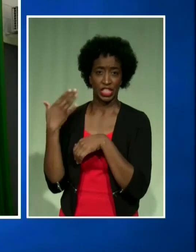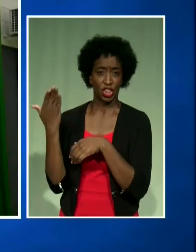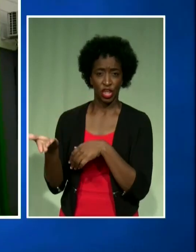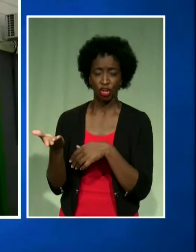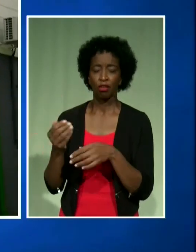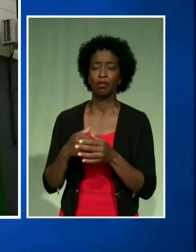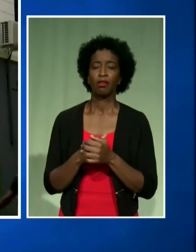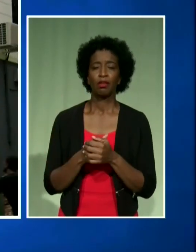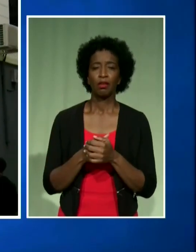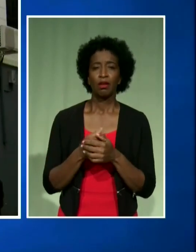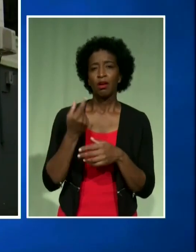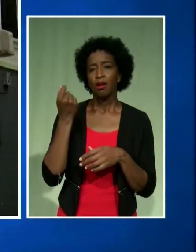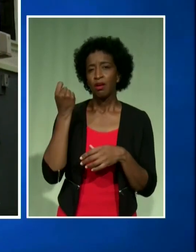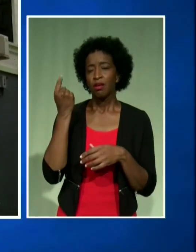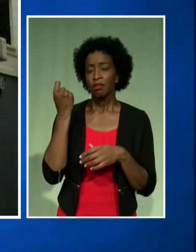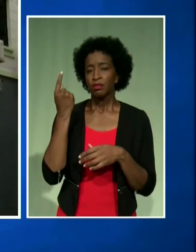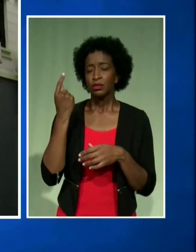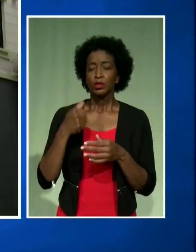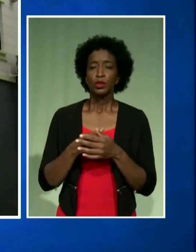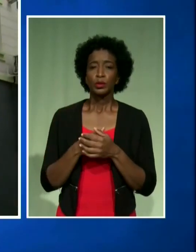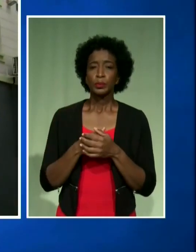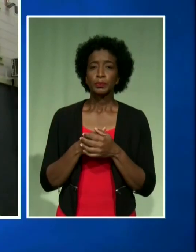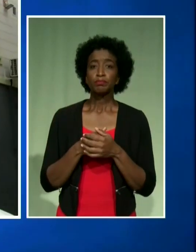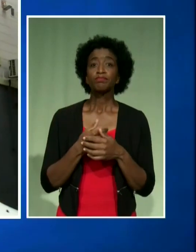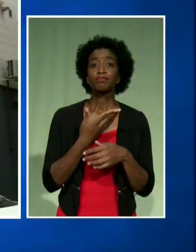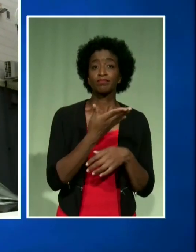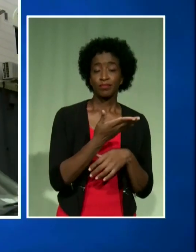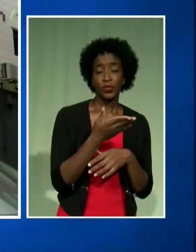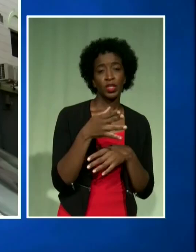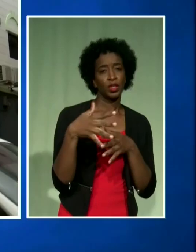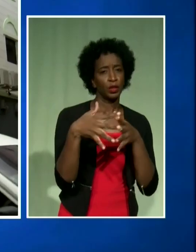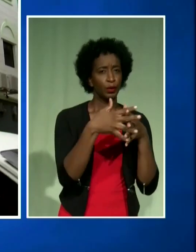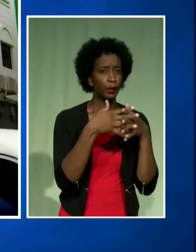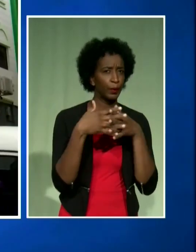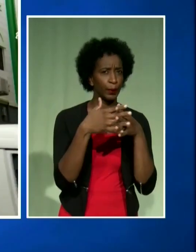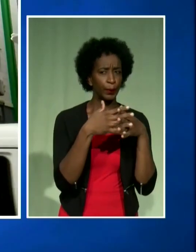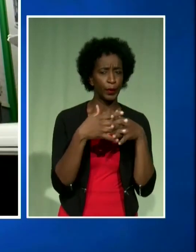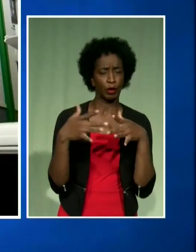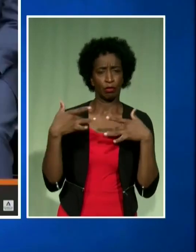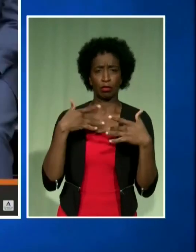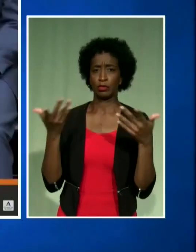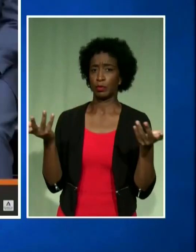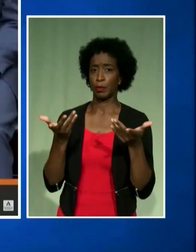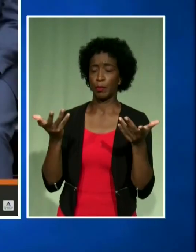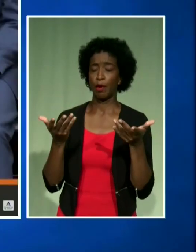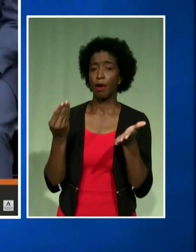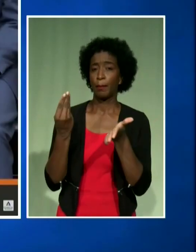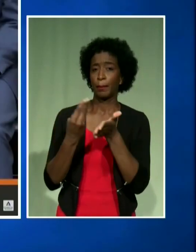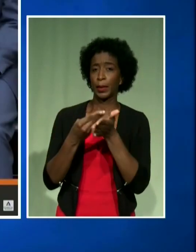for what the U.S. is worried about: money laundering and financing terrorism. Russia